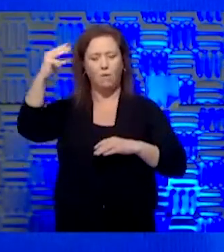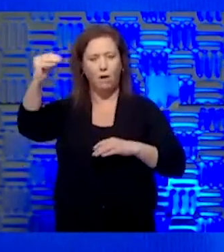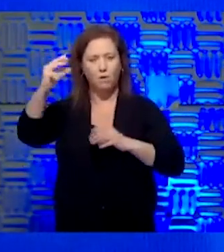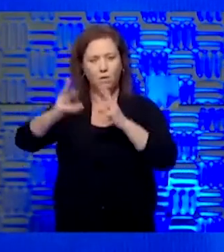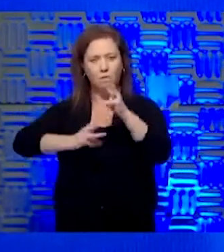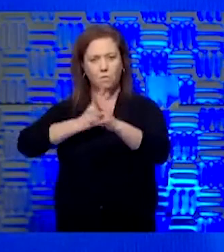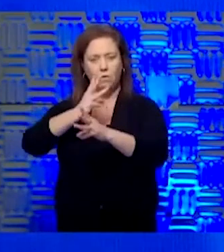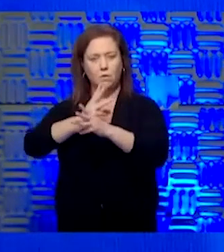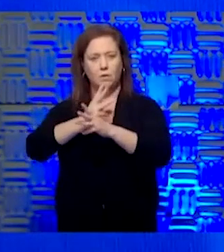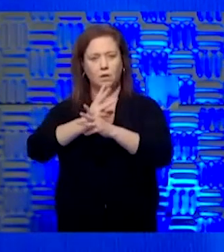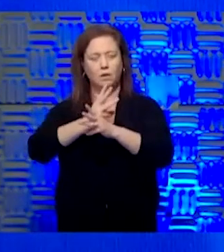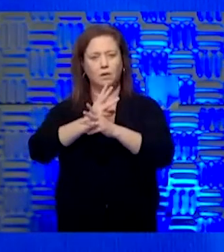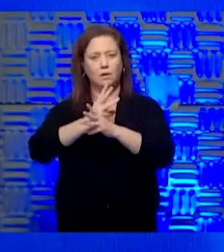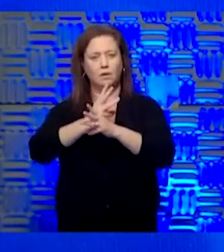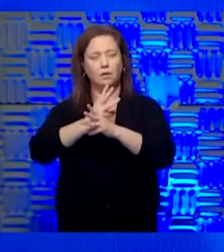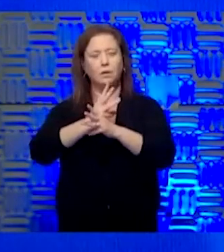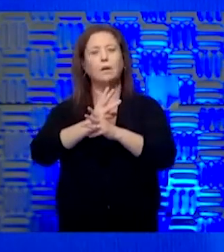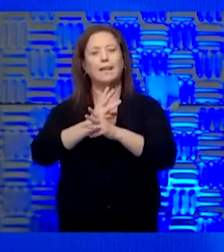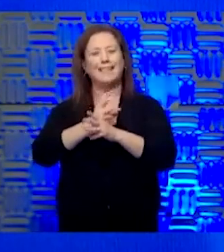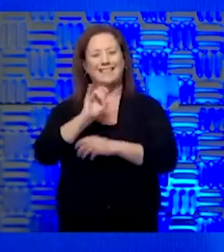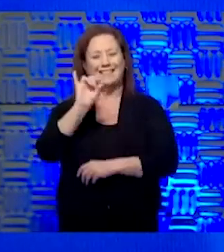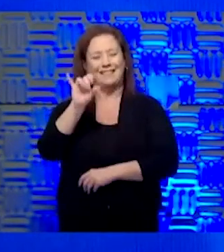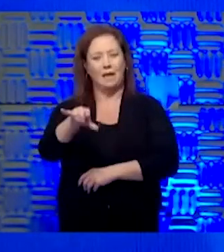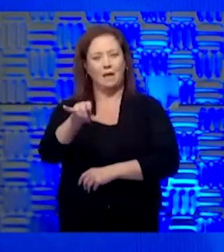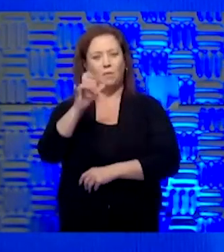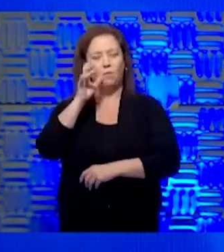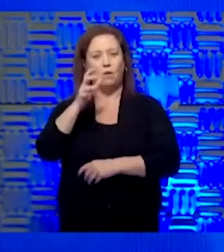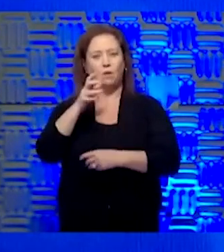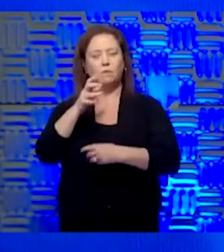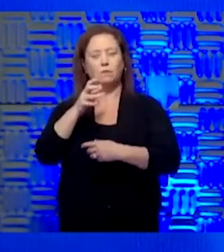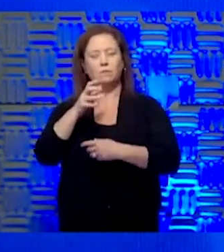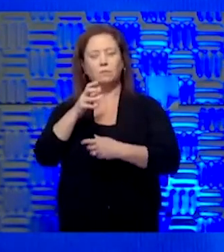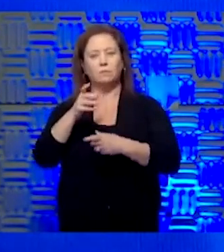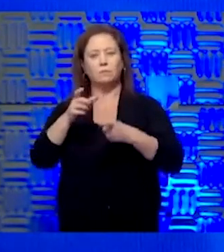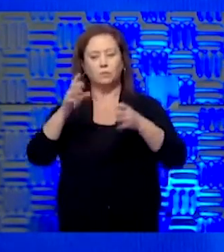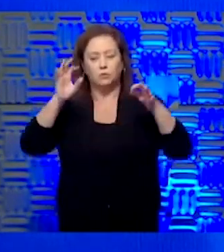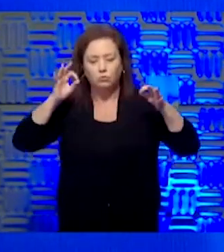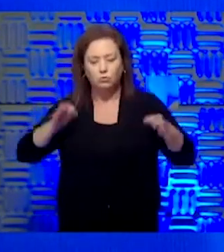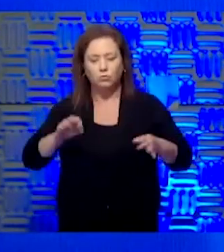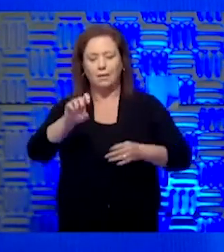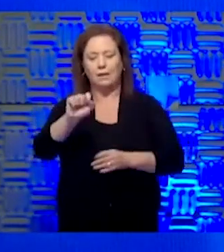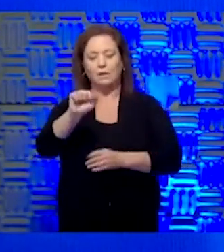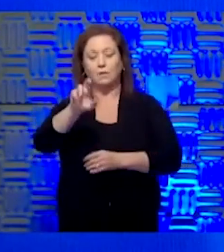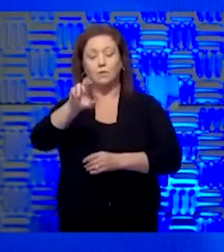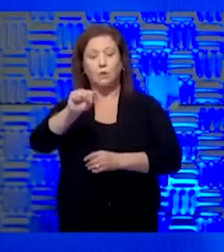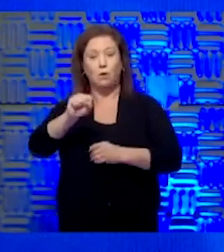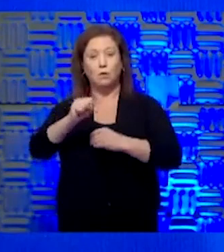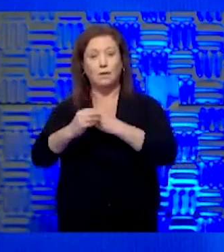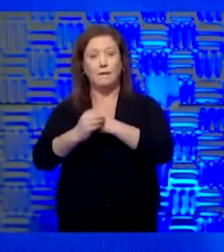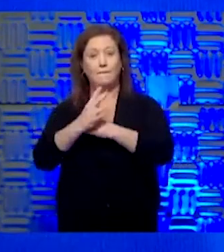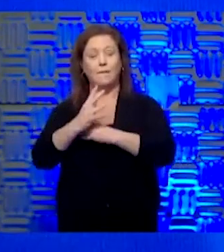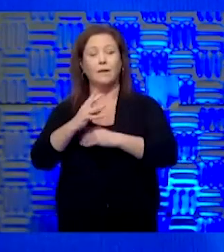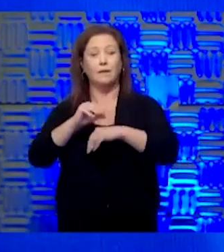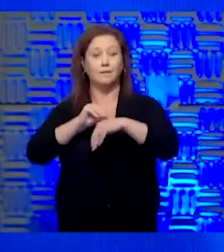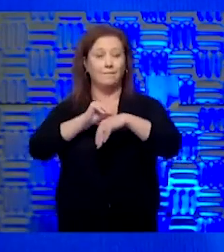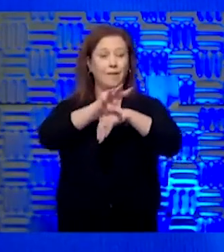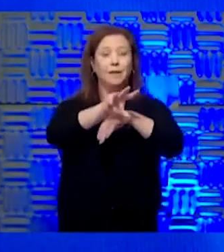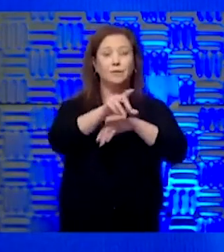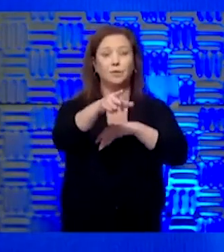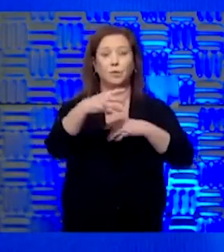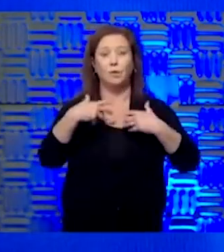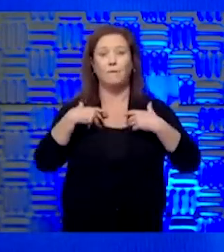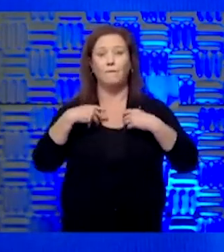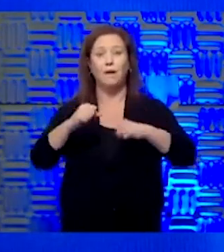world and back into society will define how SARS-CoV-2 affects us, your loved ones, your